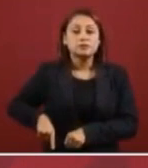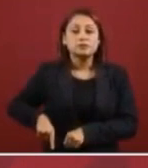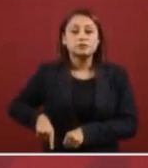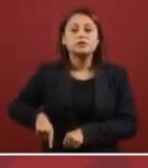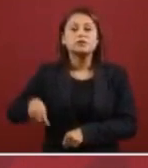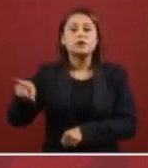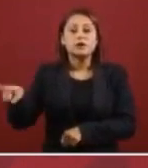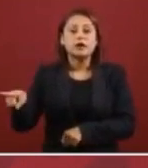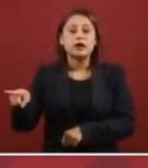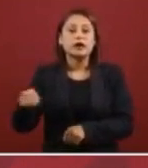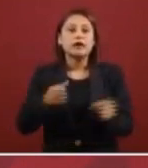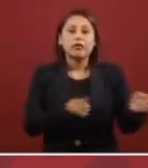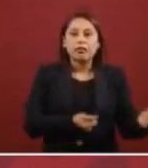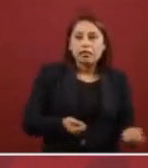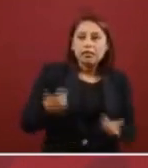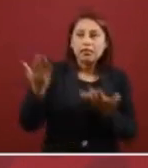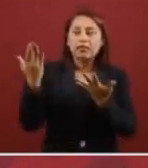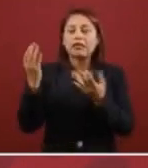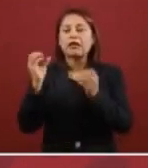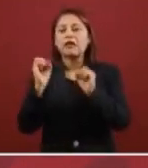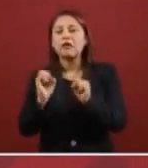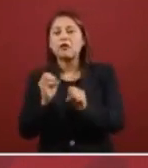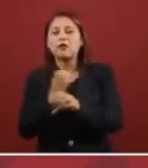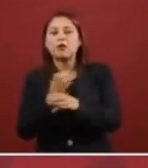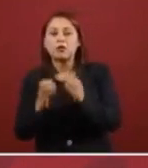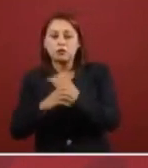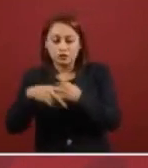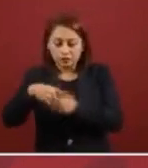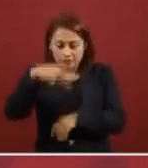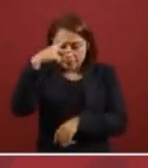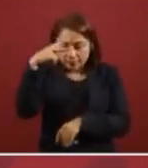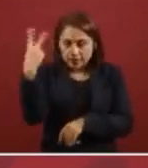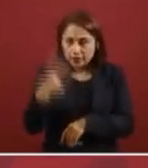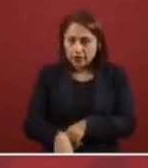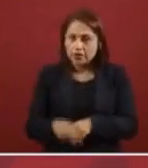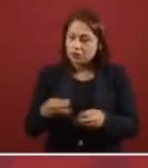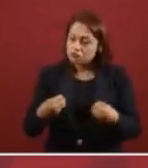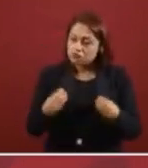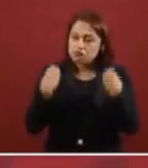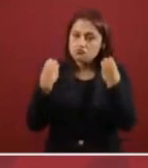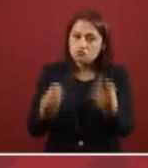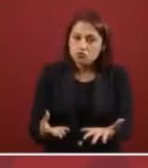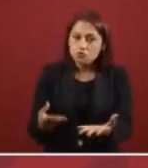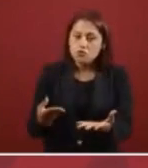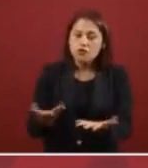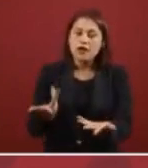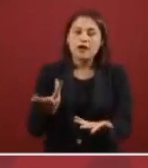how they took the goods from the nation to the public to private